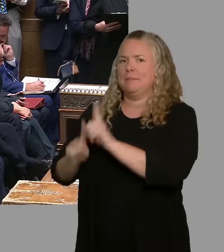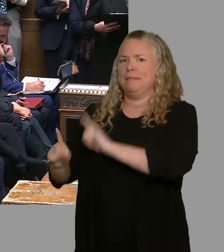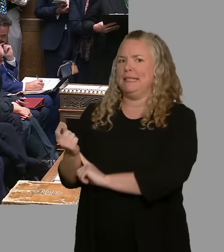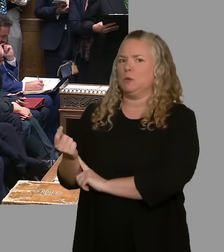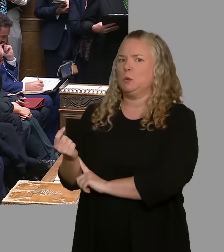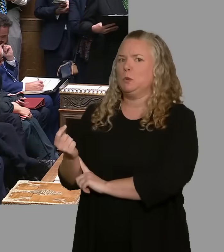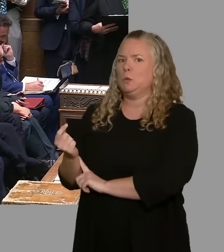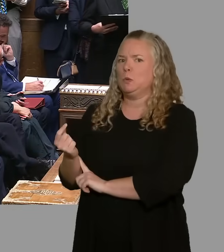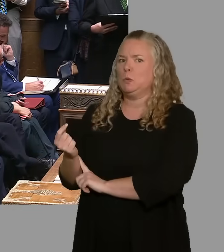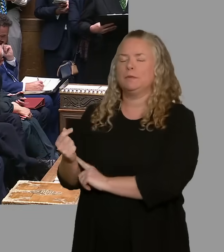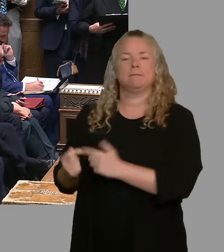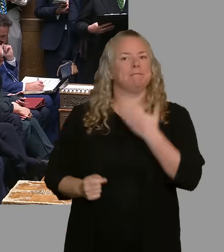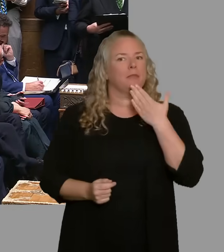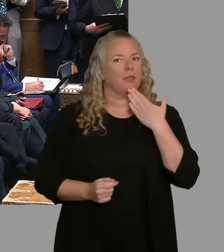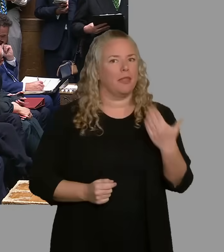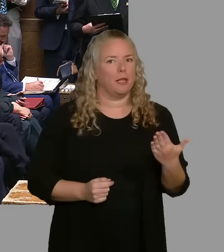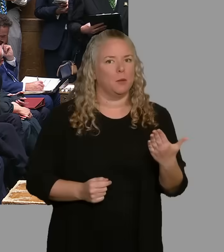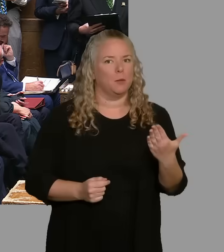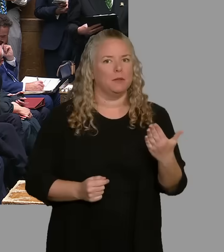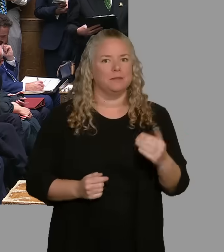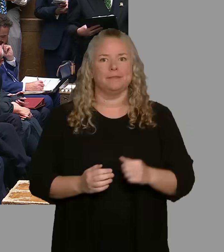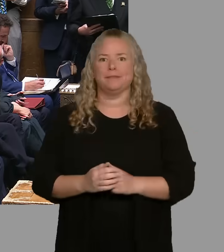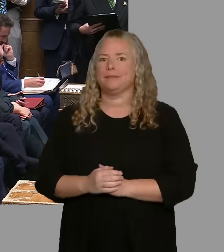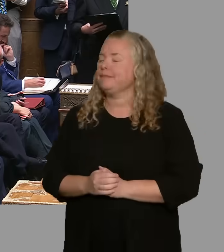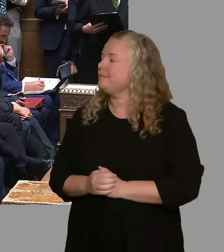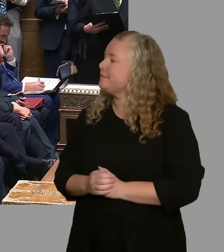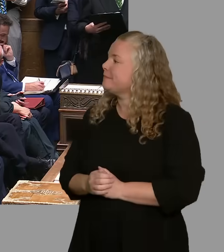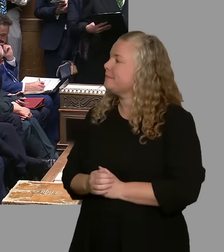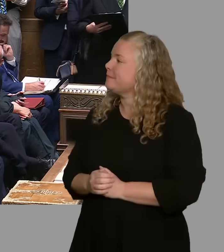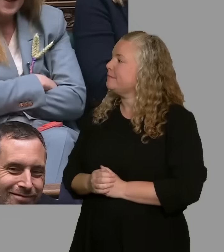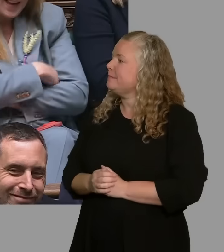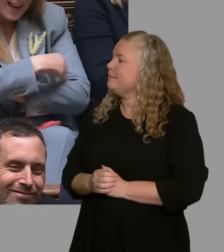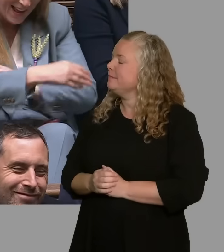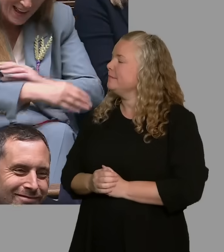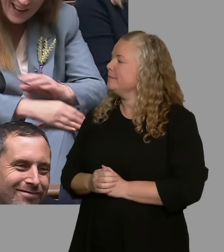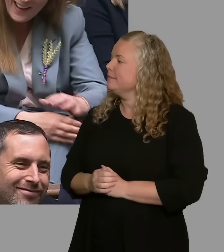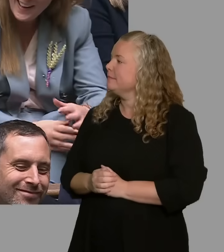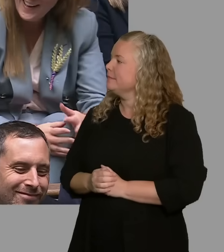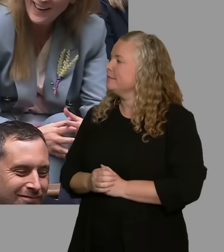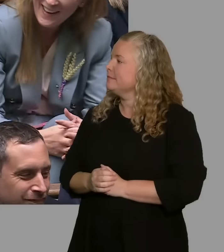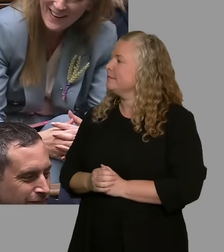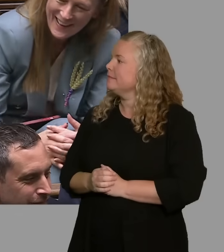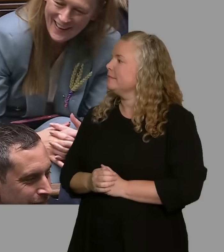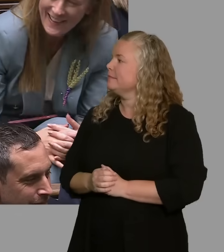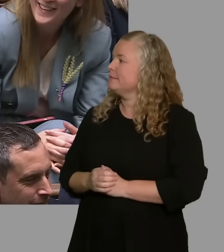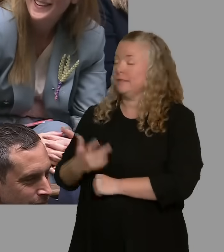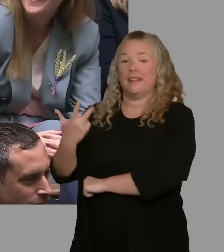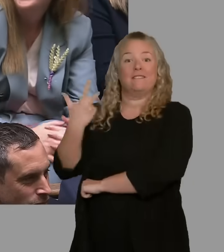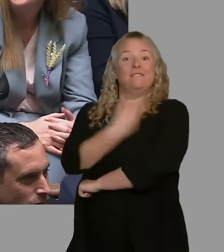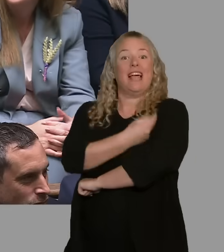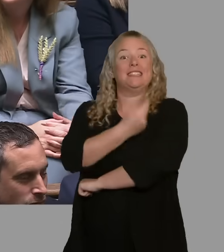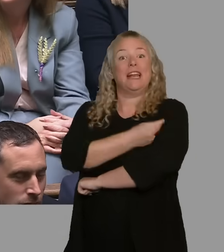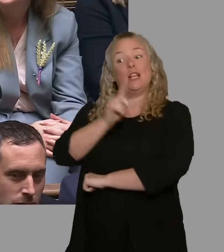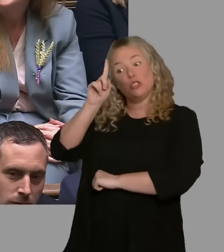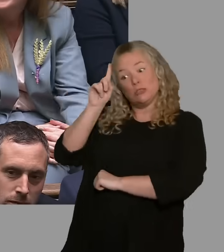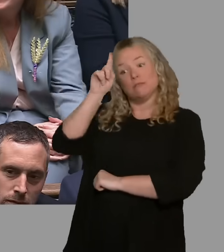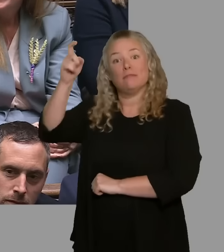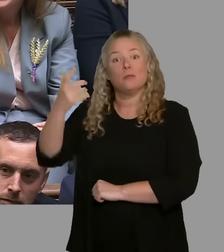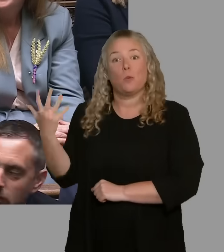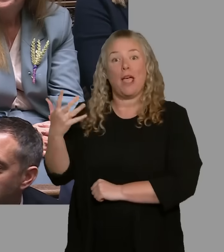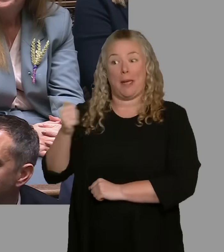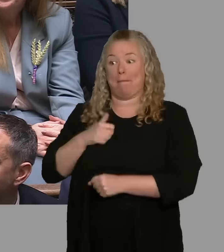and as a GP, I have jabbed literally thousands of children and adults. Would the Prime